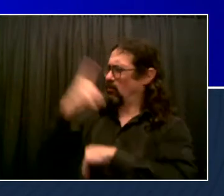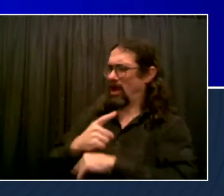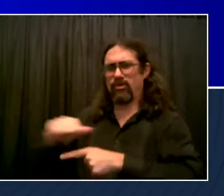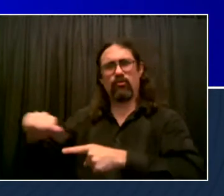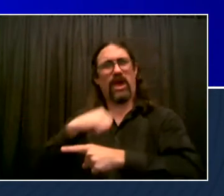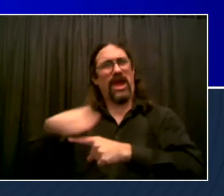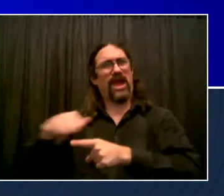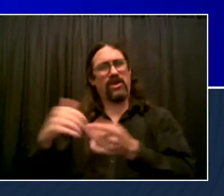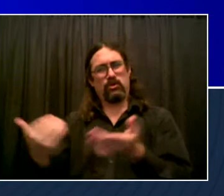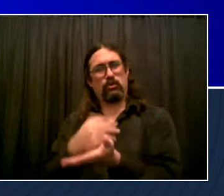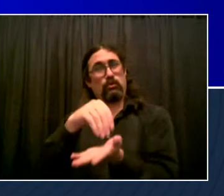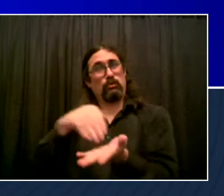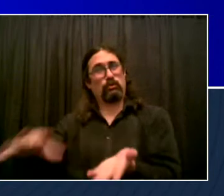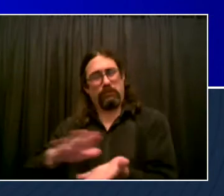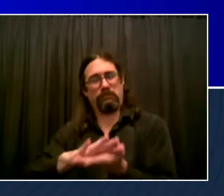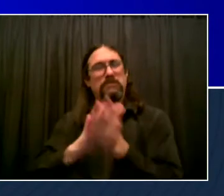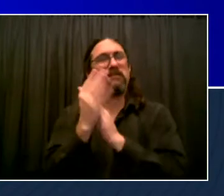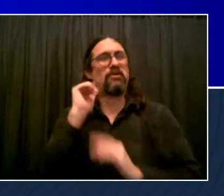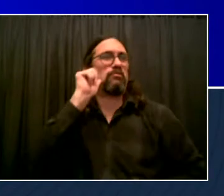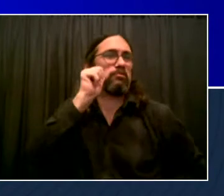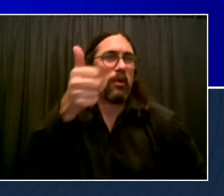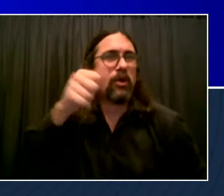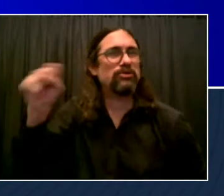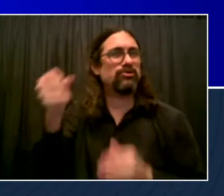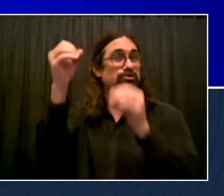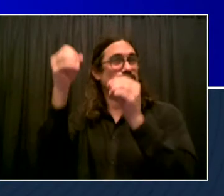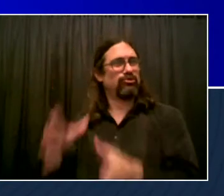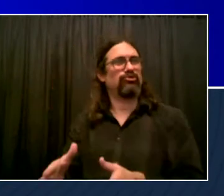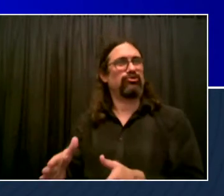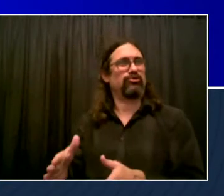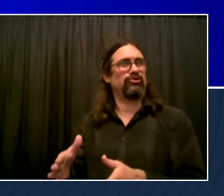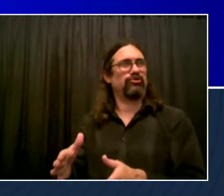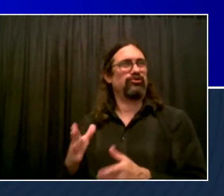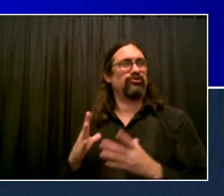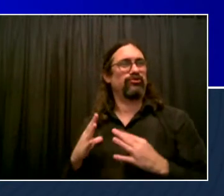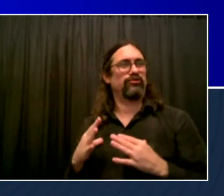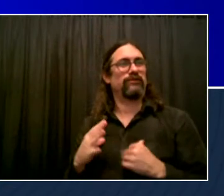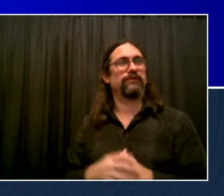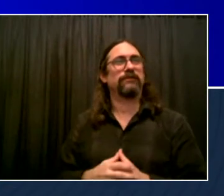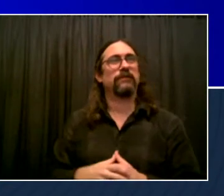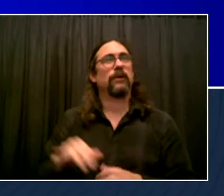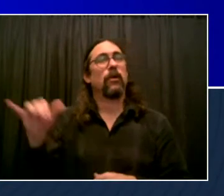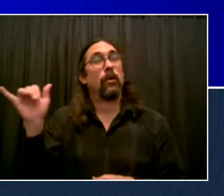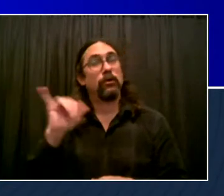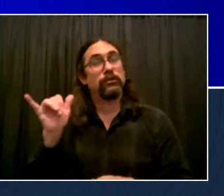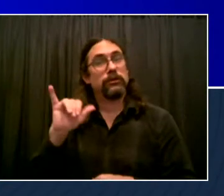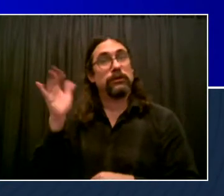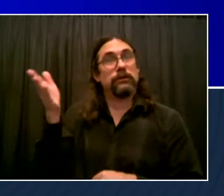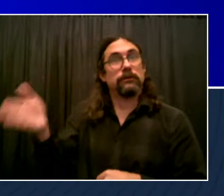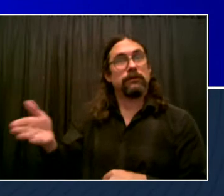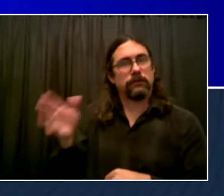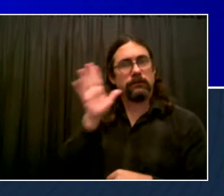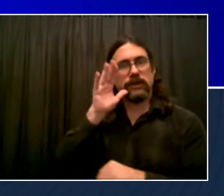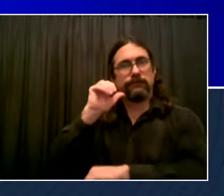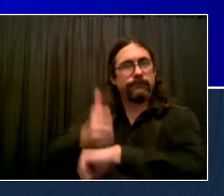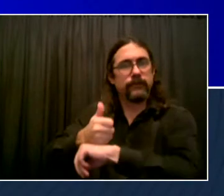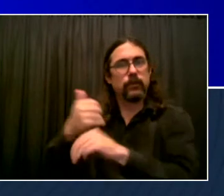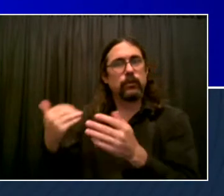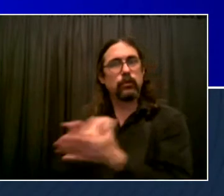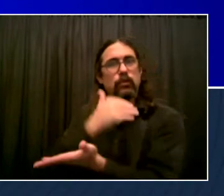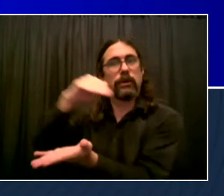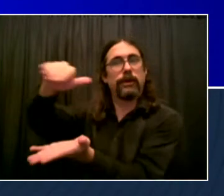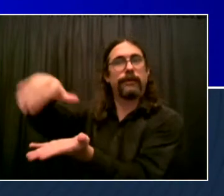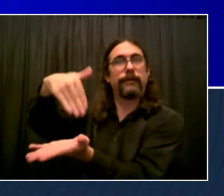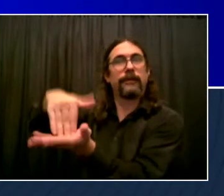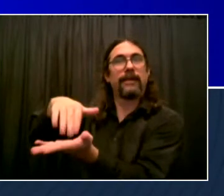school. And we all know middle school is in some ways the toughest part of the equation for public education,